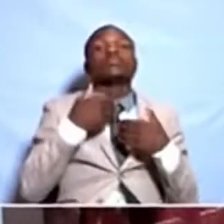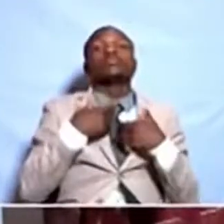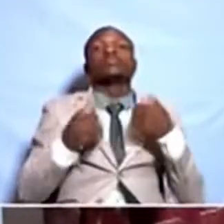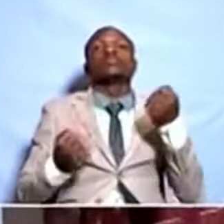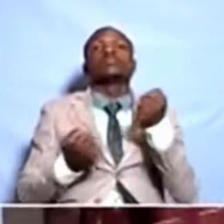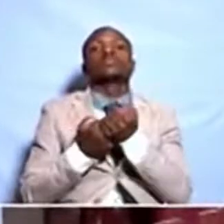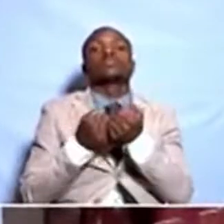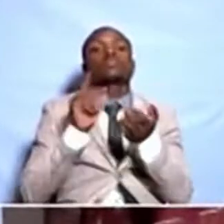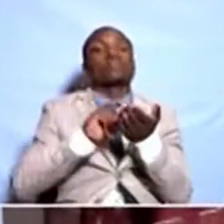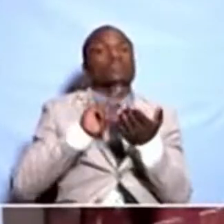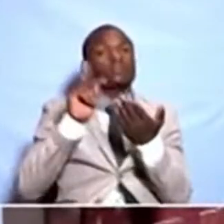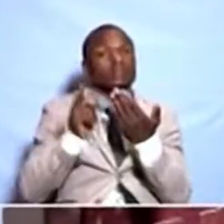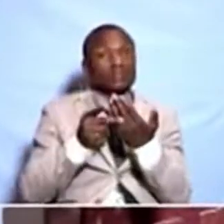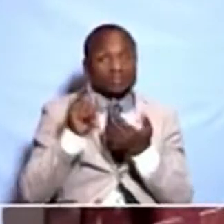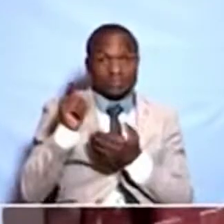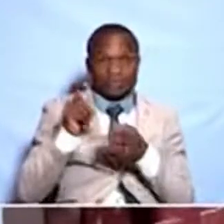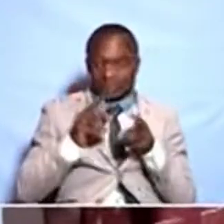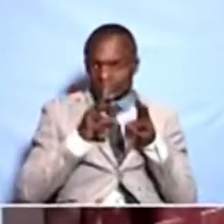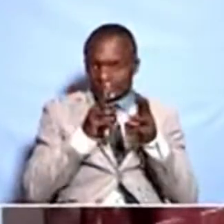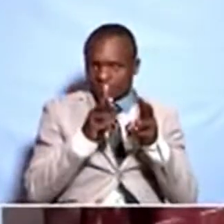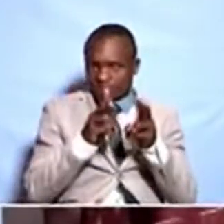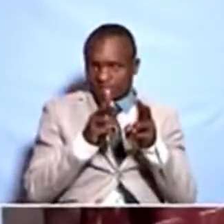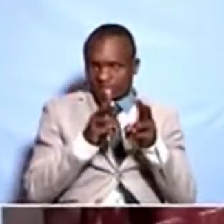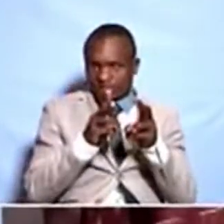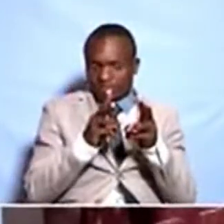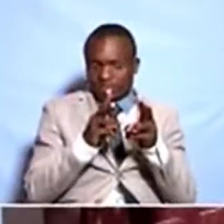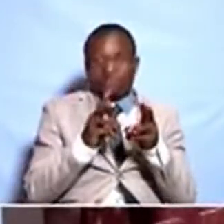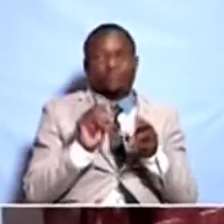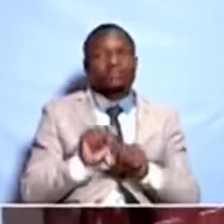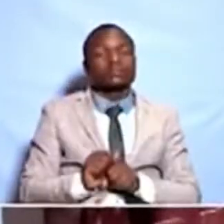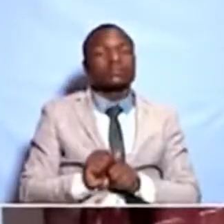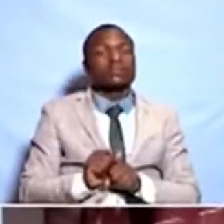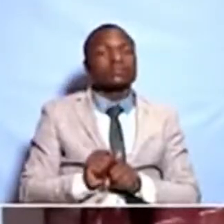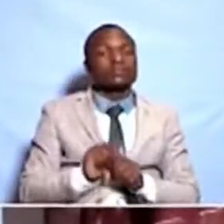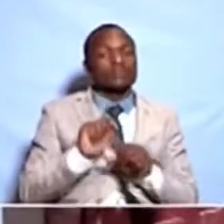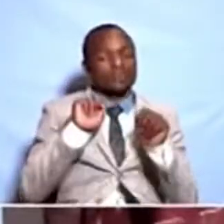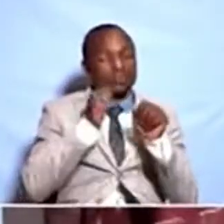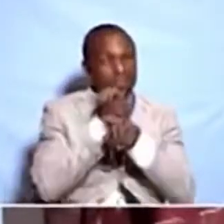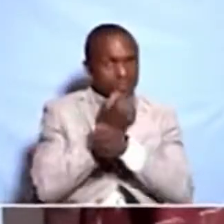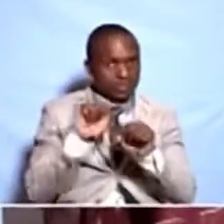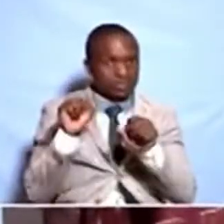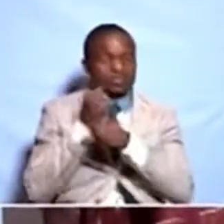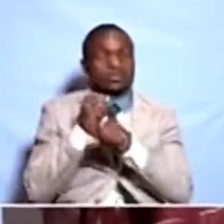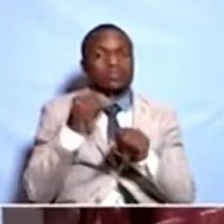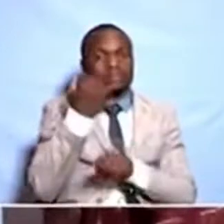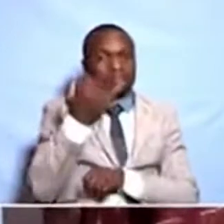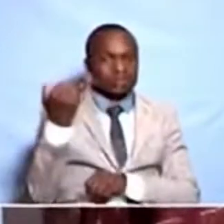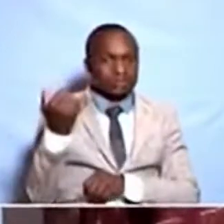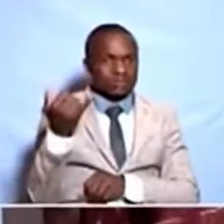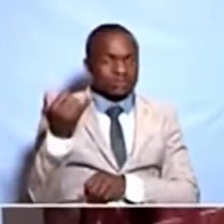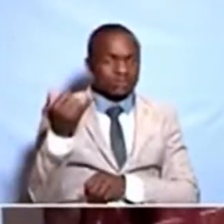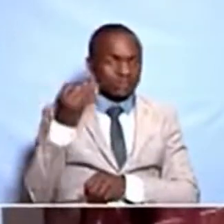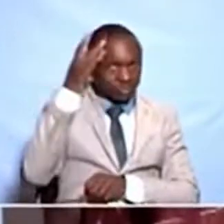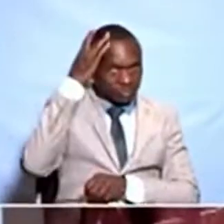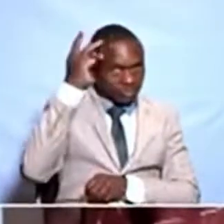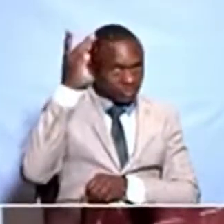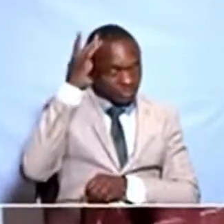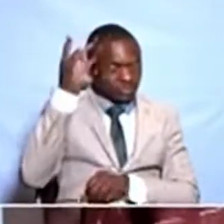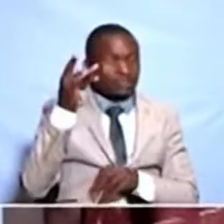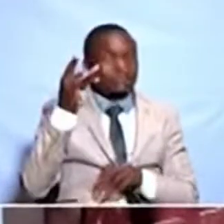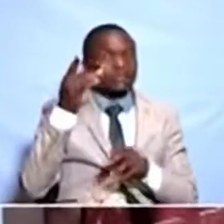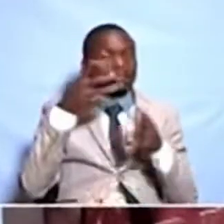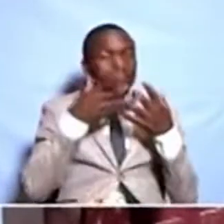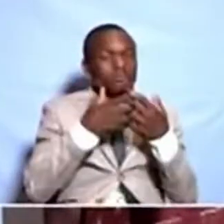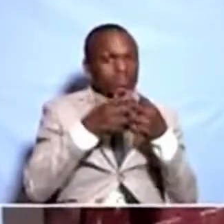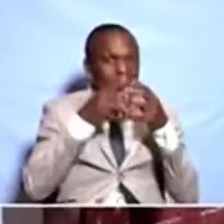documents, because that is the only way we cut out on issues of theft of motor vehicles. Just imagine